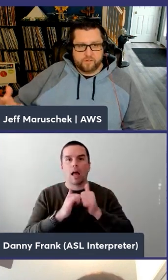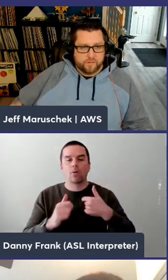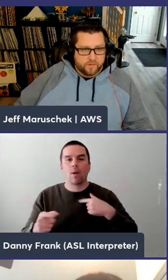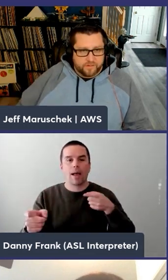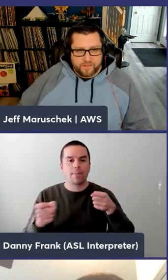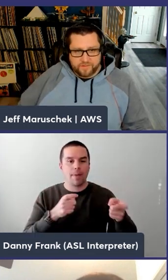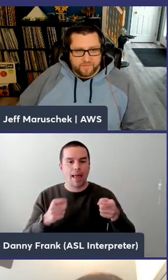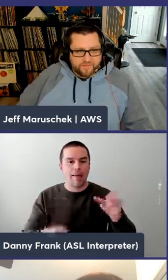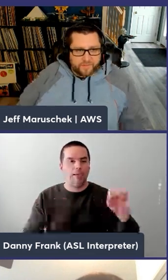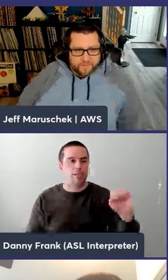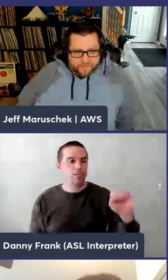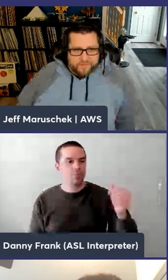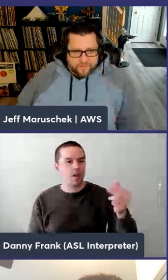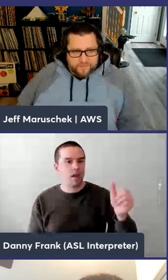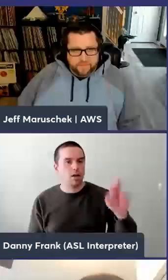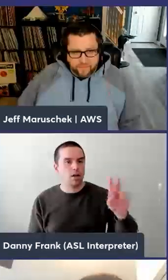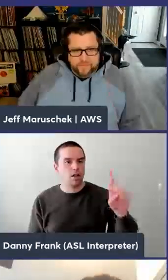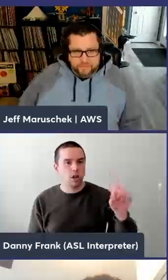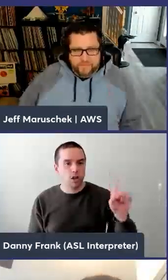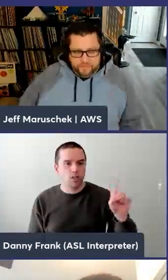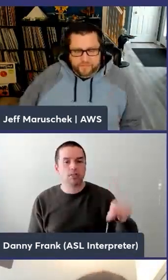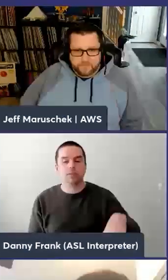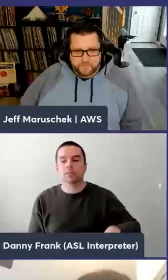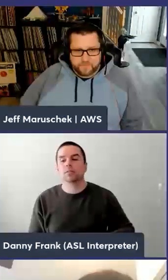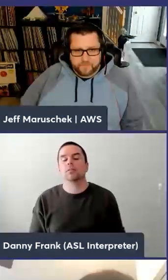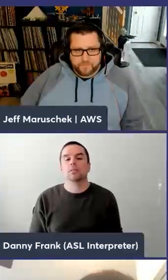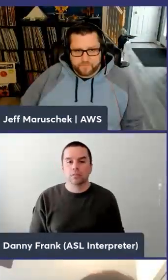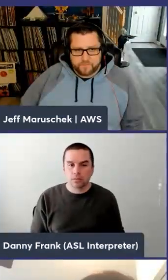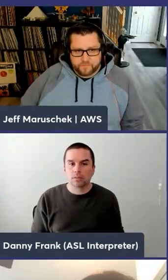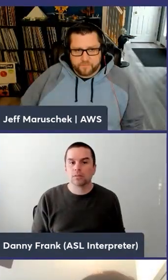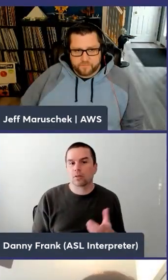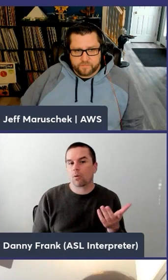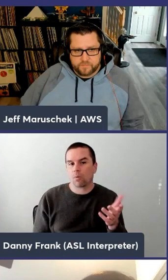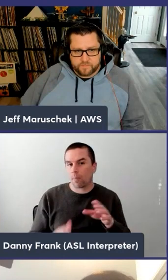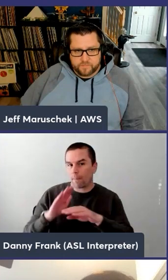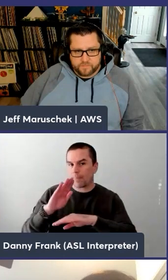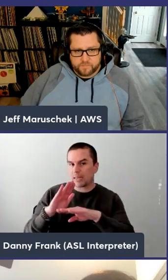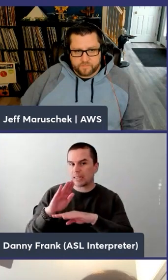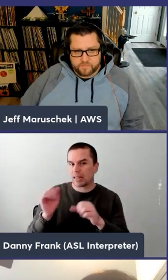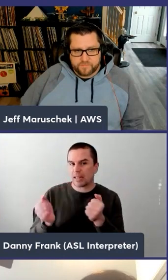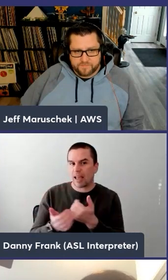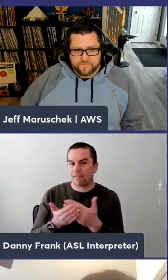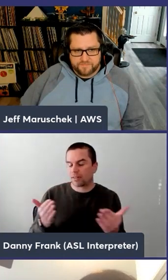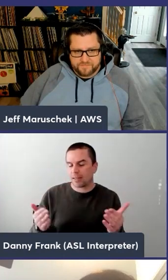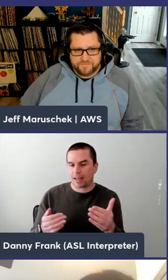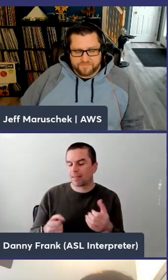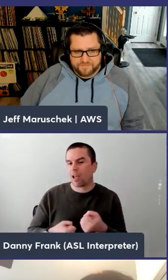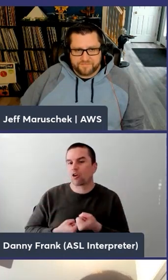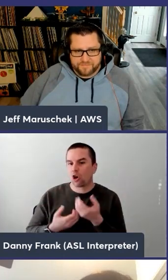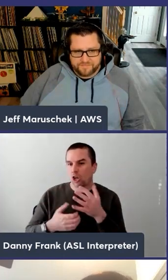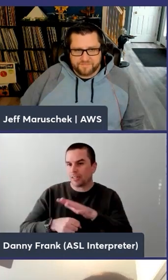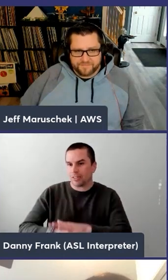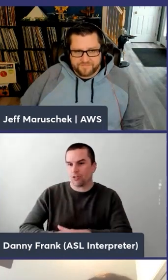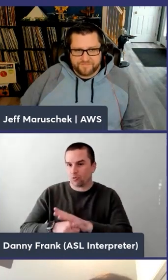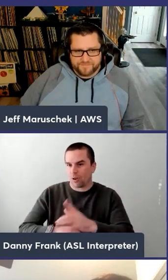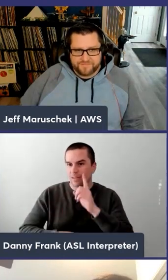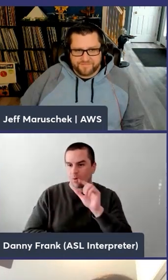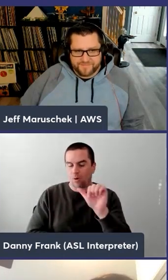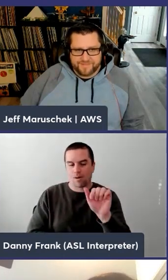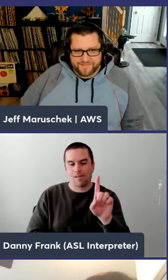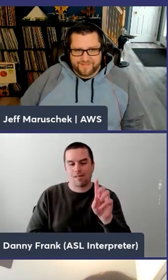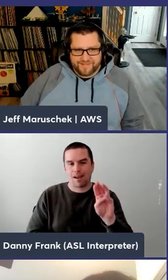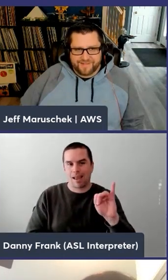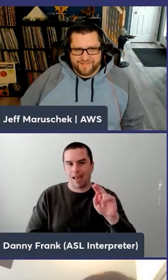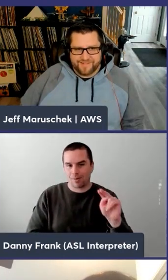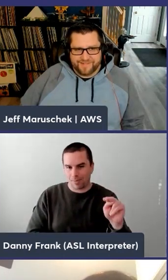Shards. shards? Yeah. Yeah. Just basically everything that stresses out an administrator of a logging tool that keeps them up at